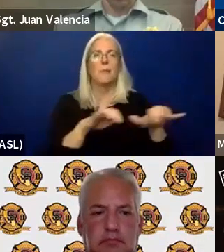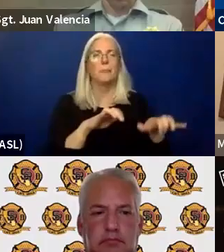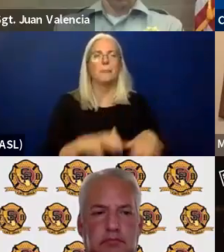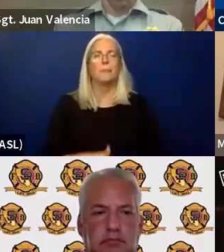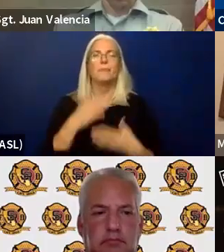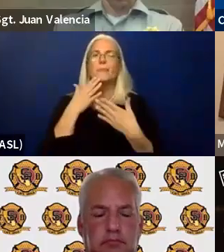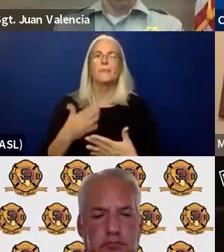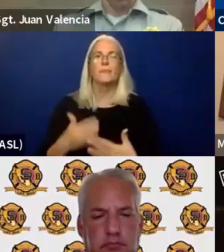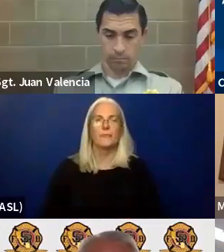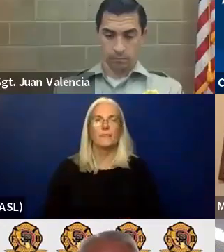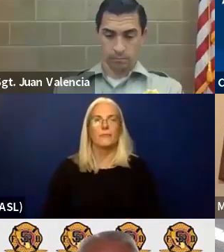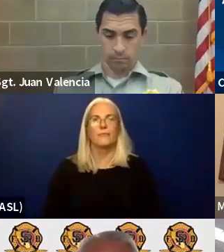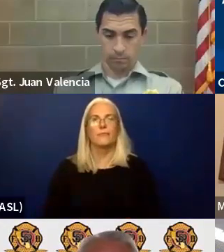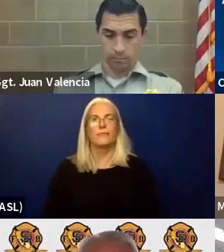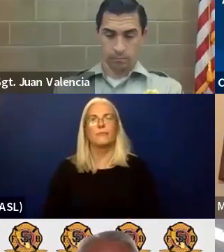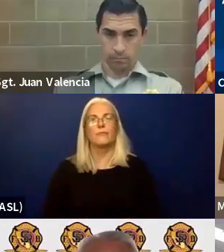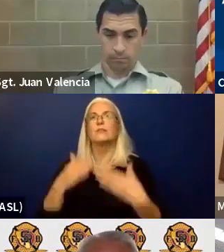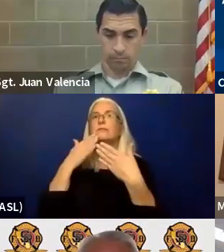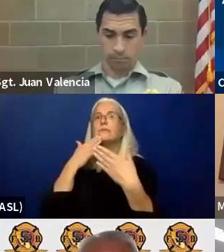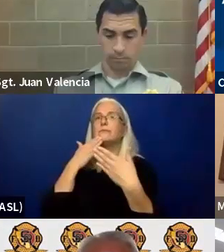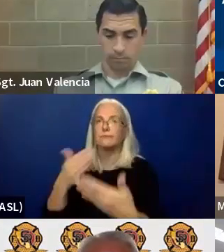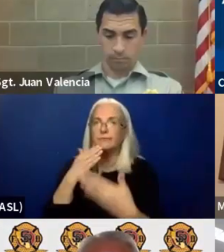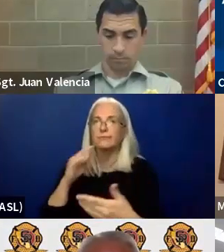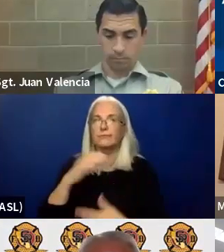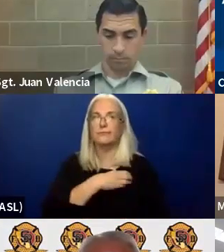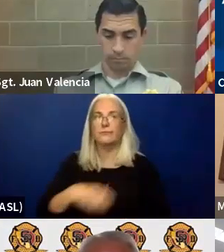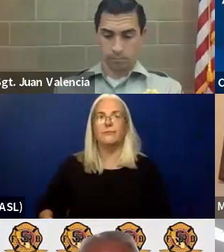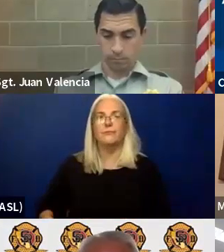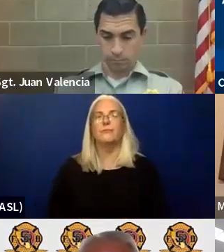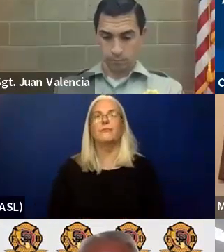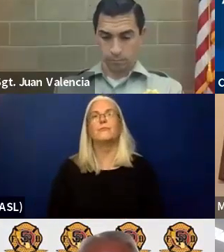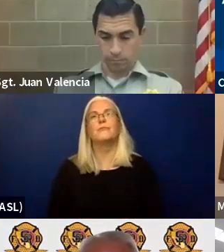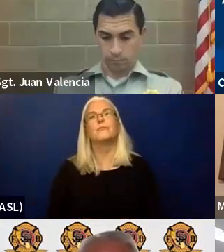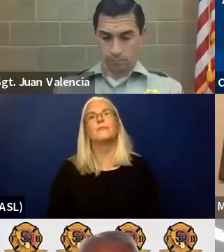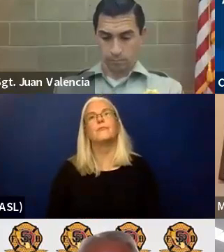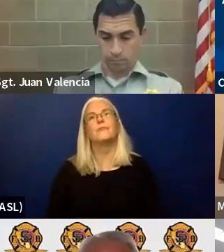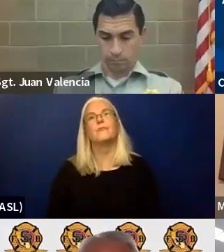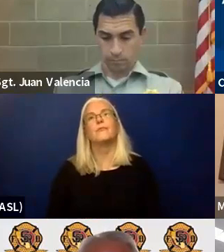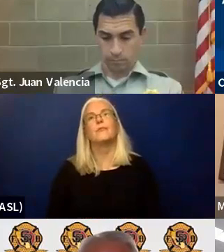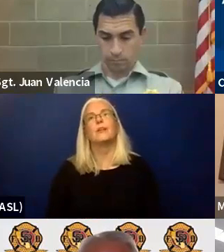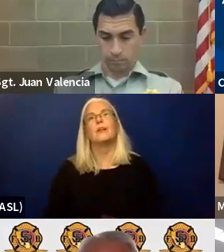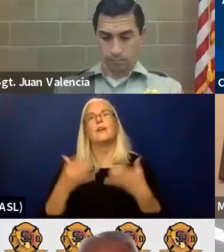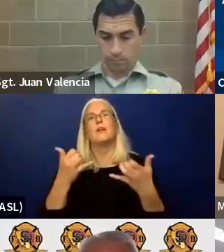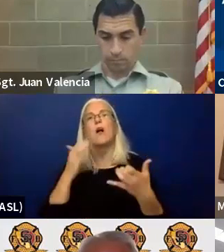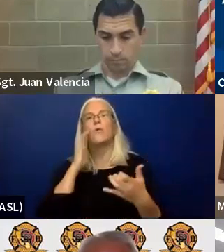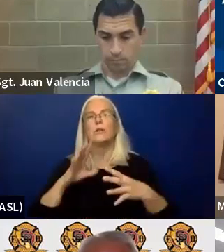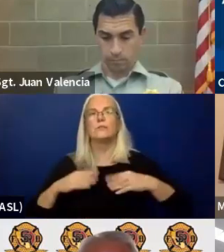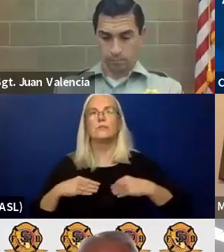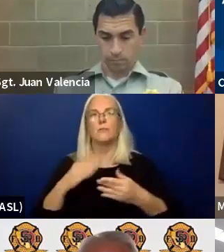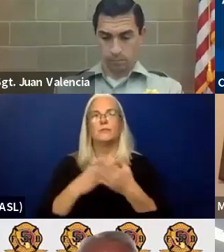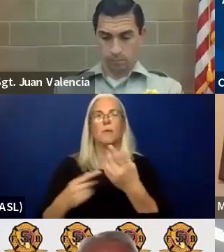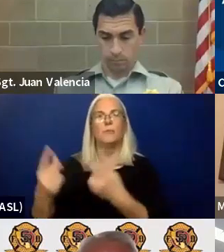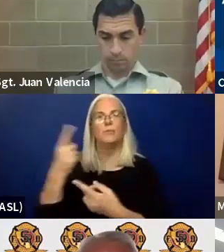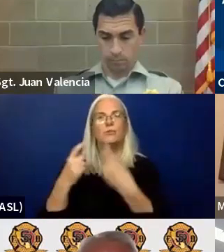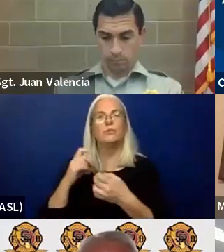Thank you, Mayor. In just a moment, we're going to be taking some questions from the media. We also want to remind you that